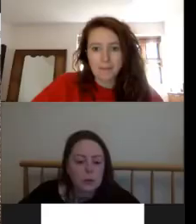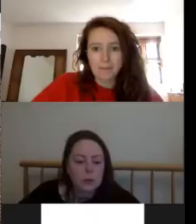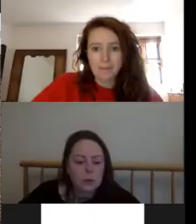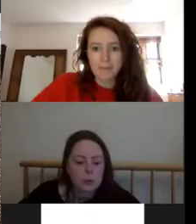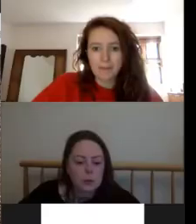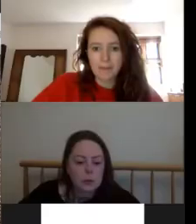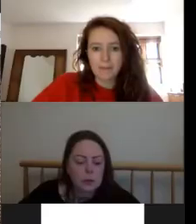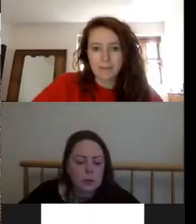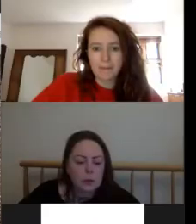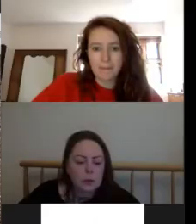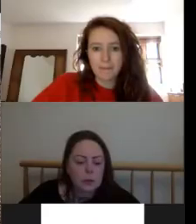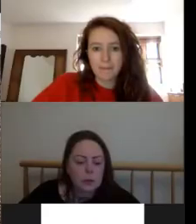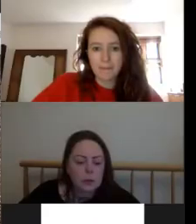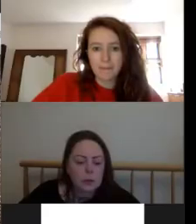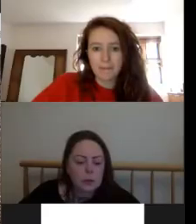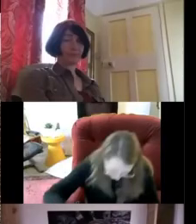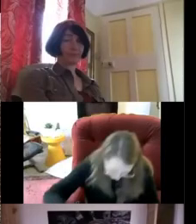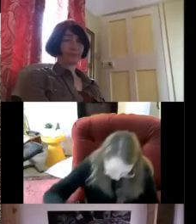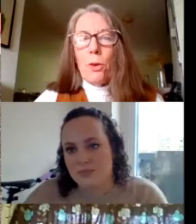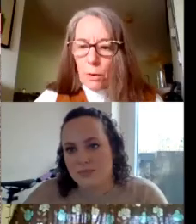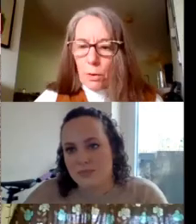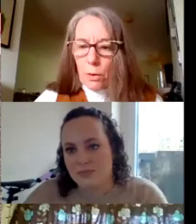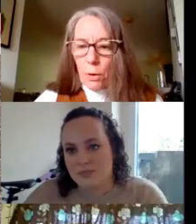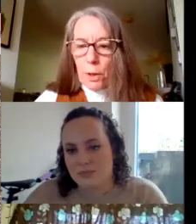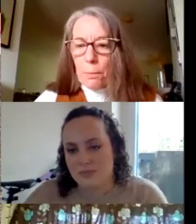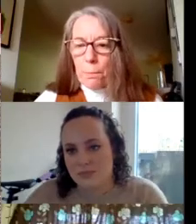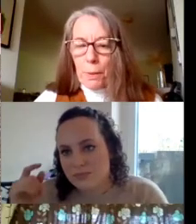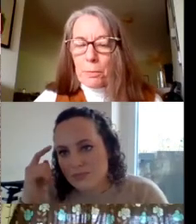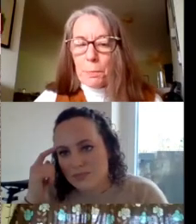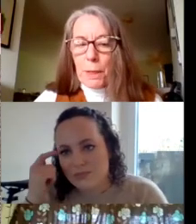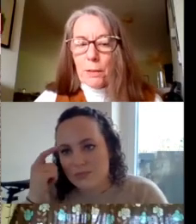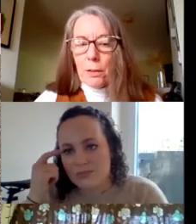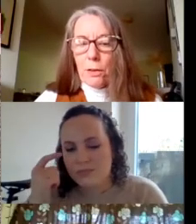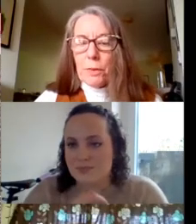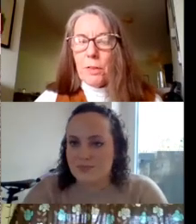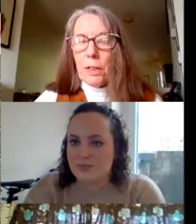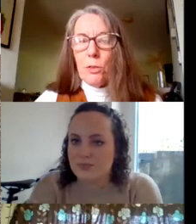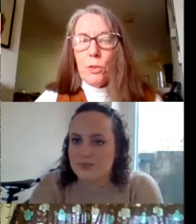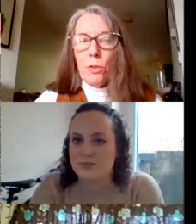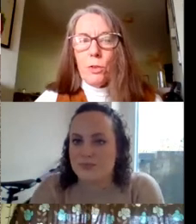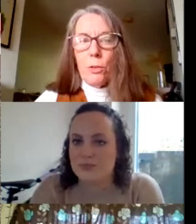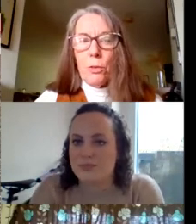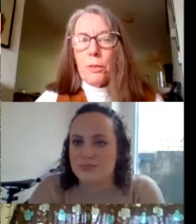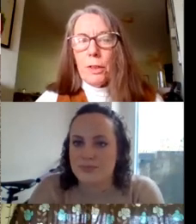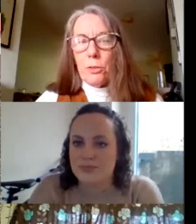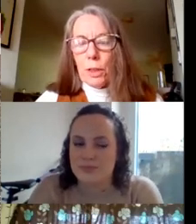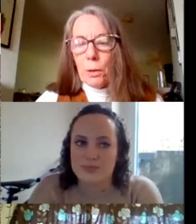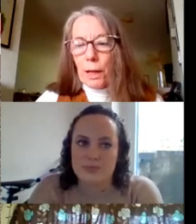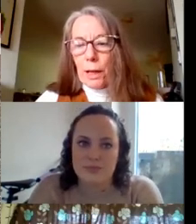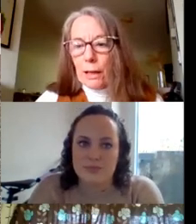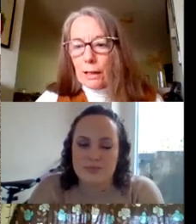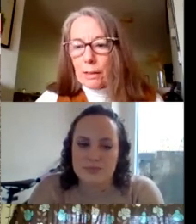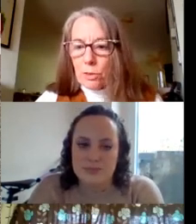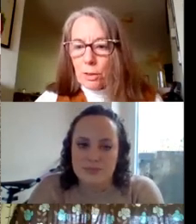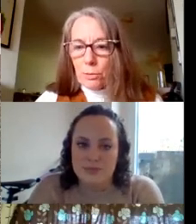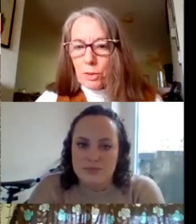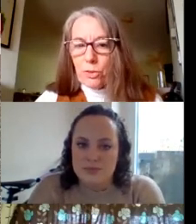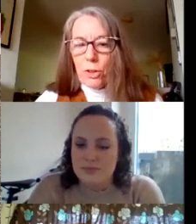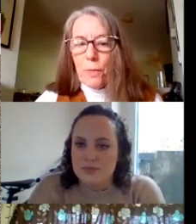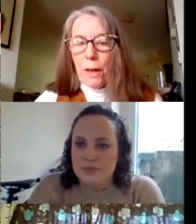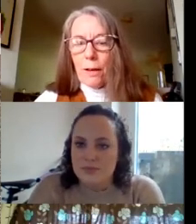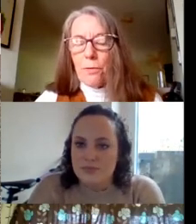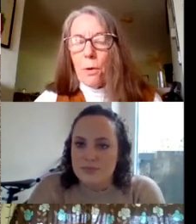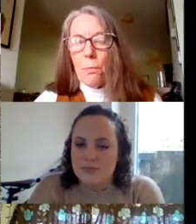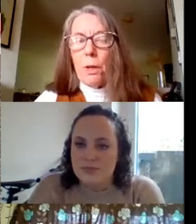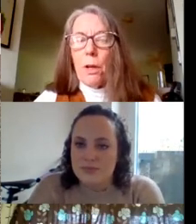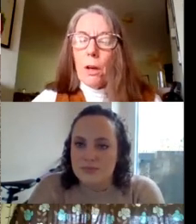the patients weren't recorded or were perhaps paid a lot of attention to. So it's actually quite hard to